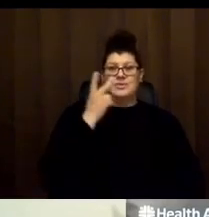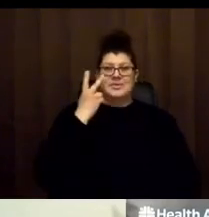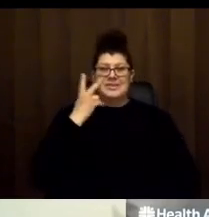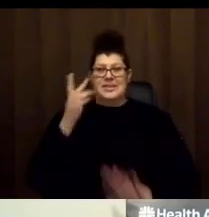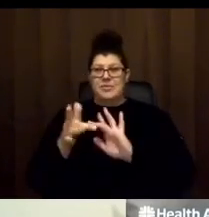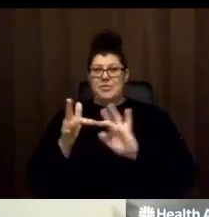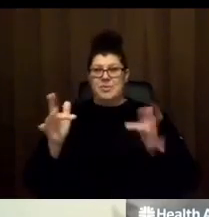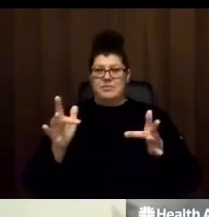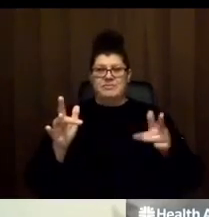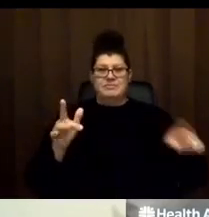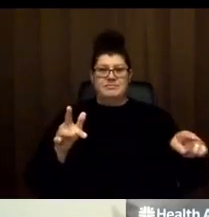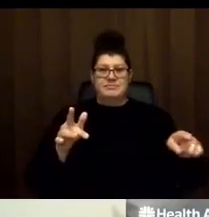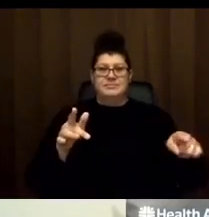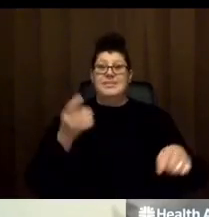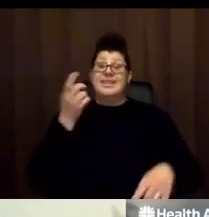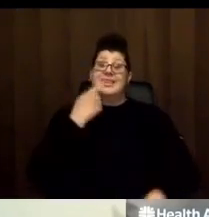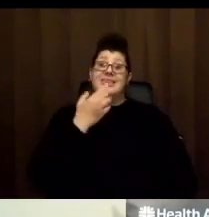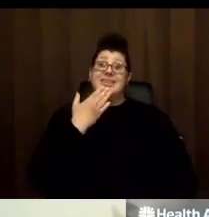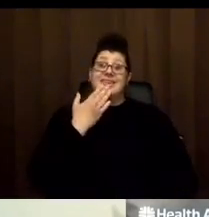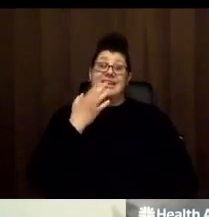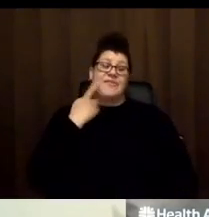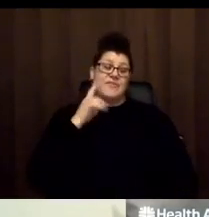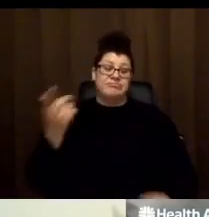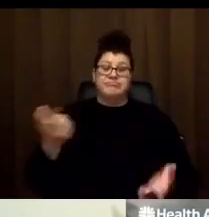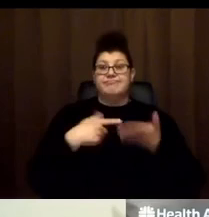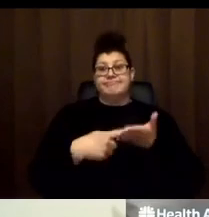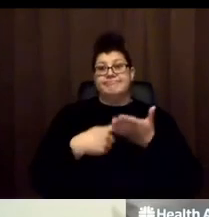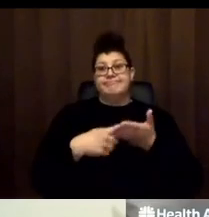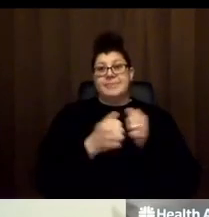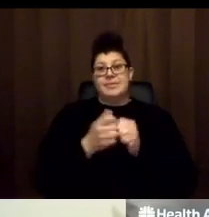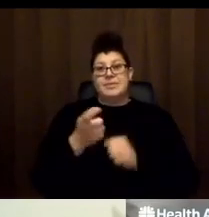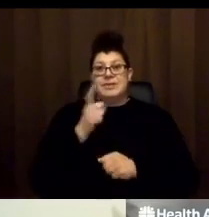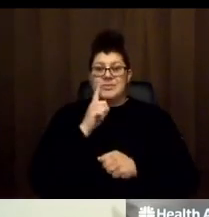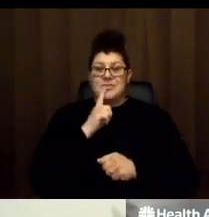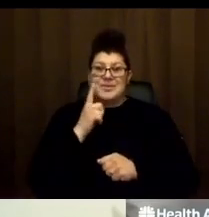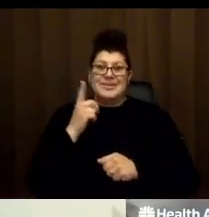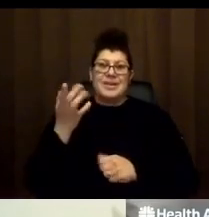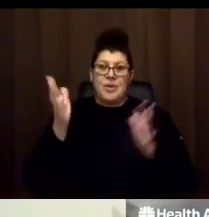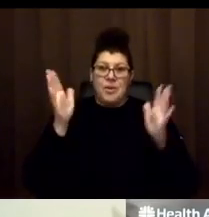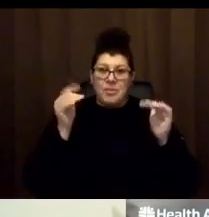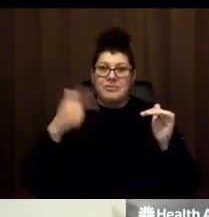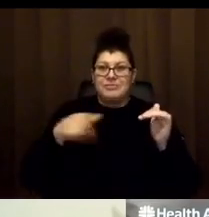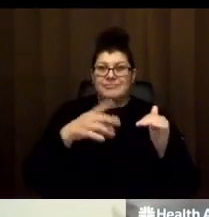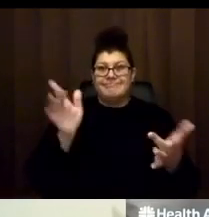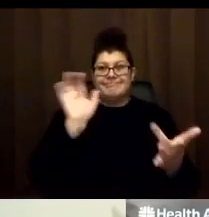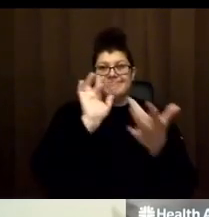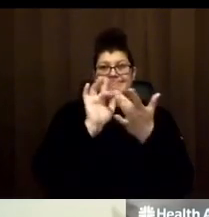about these things briefly, and I look forward to hearing from you all. Thank you.